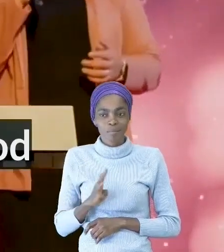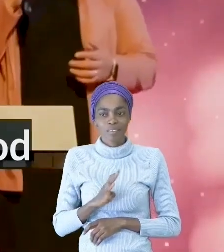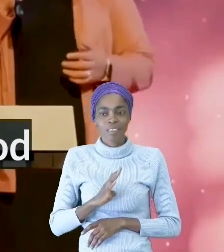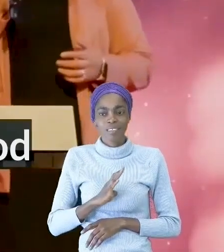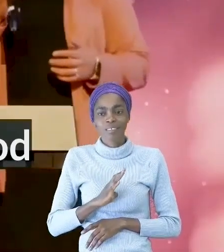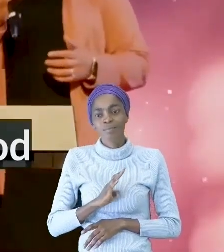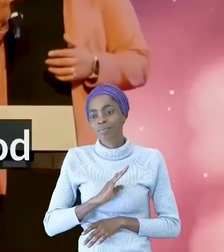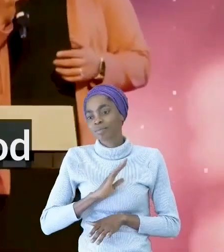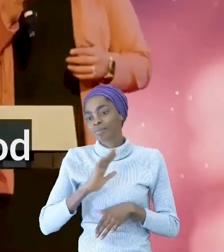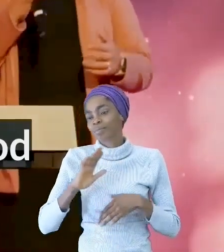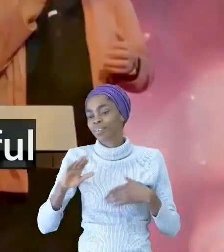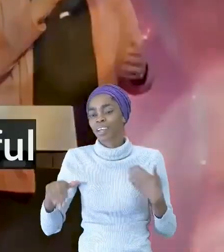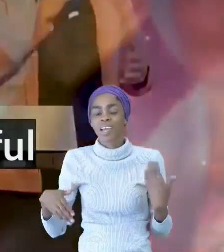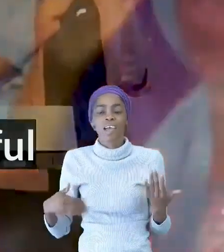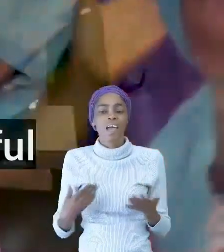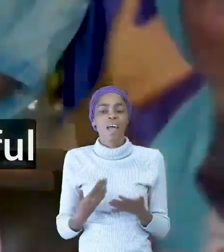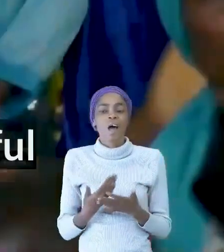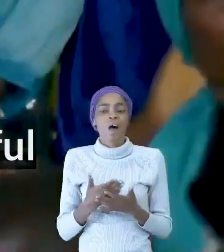life,